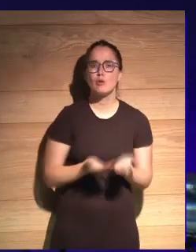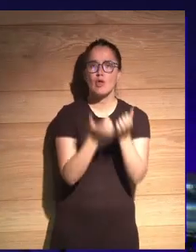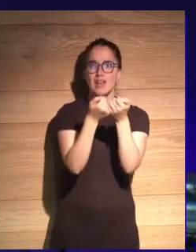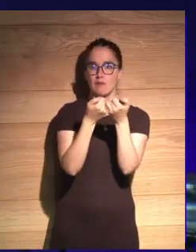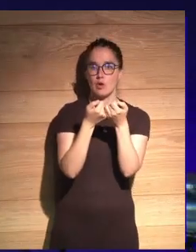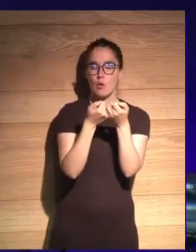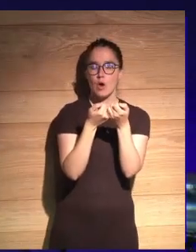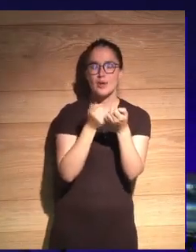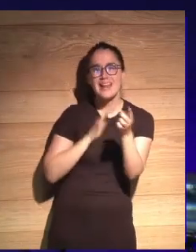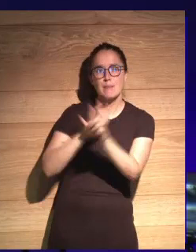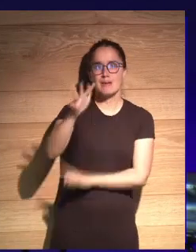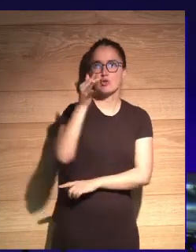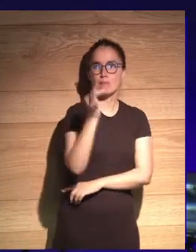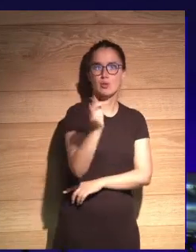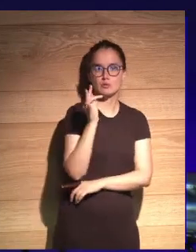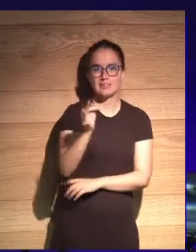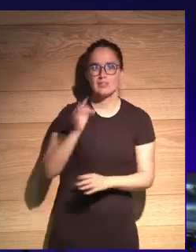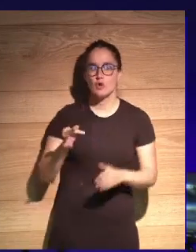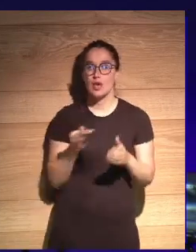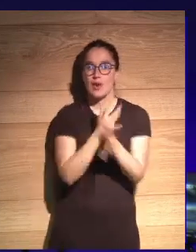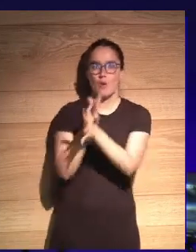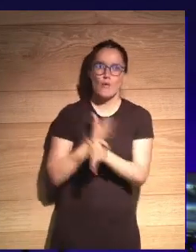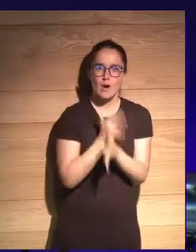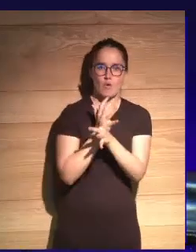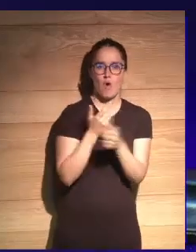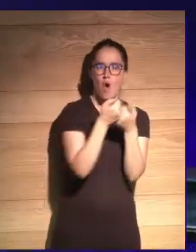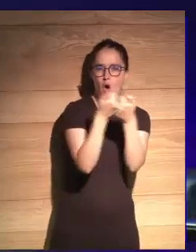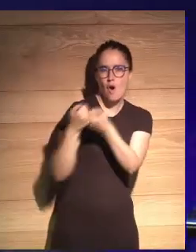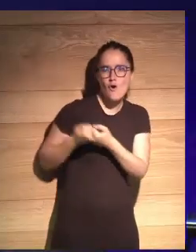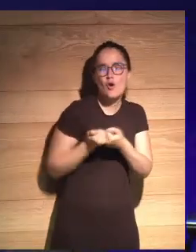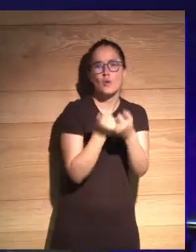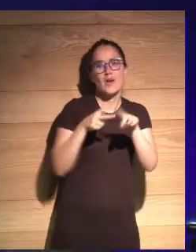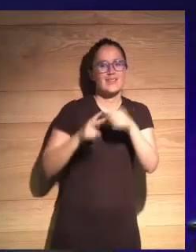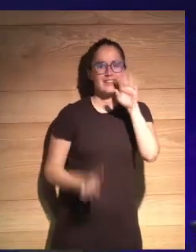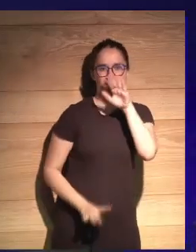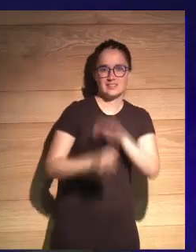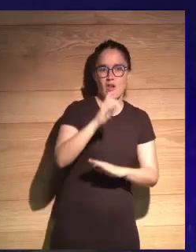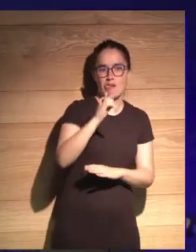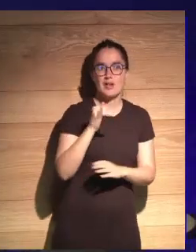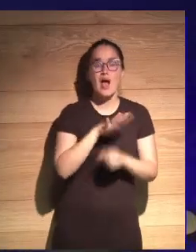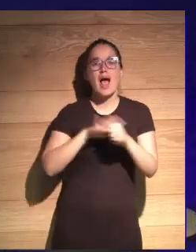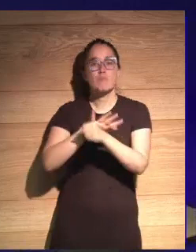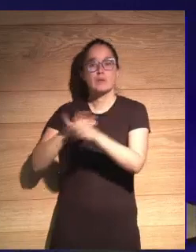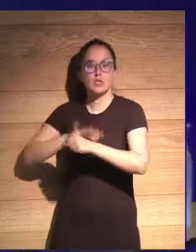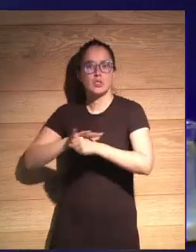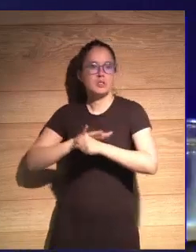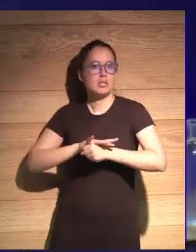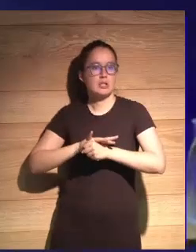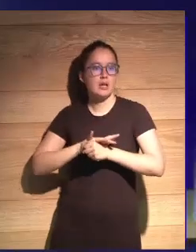with us some knowledge on this world of gaming, and also about the positive impact of